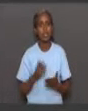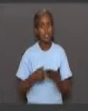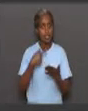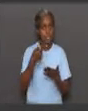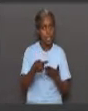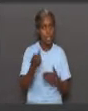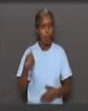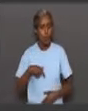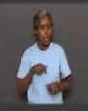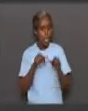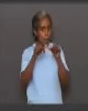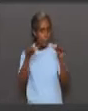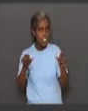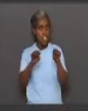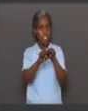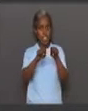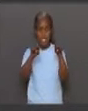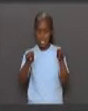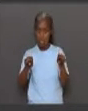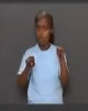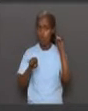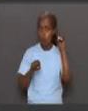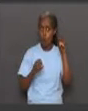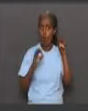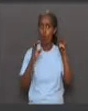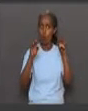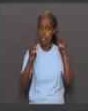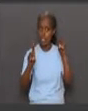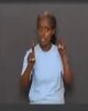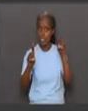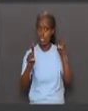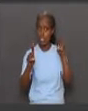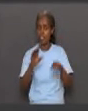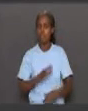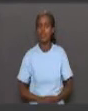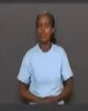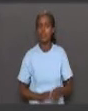Then, we measure segments OD,